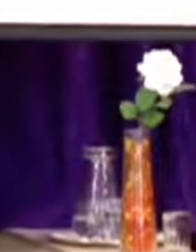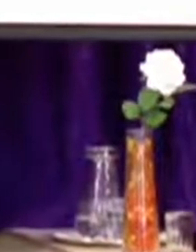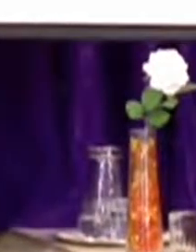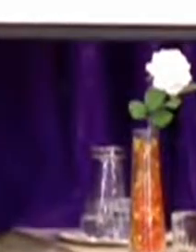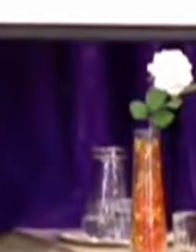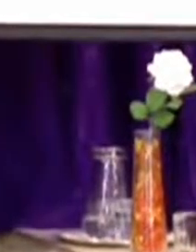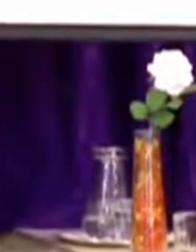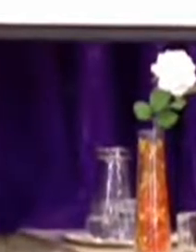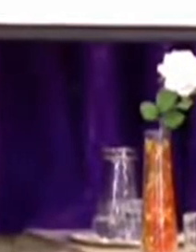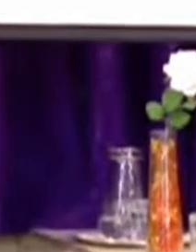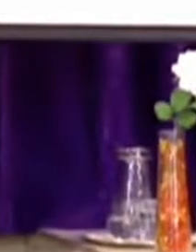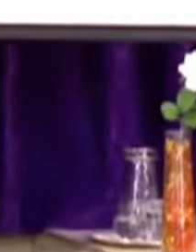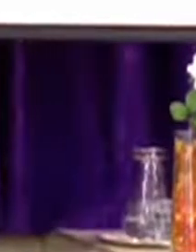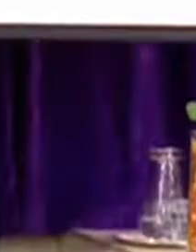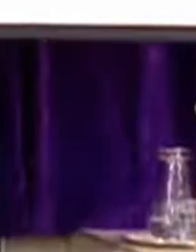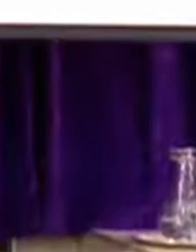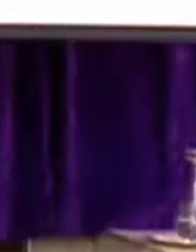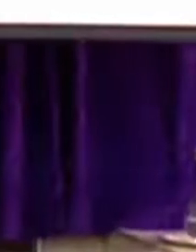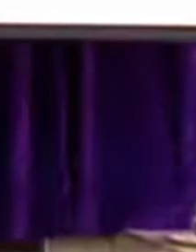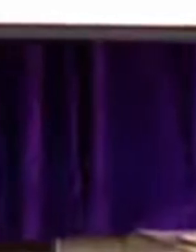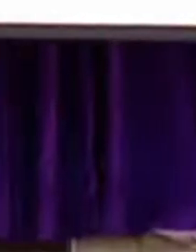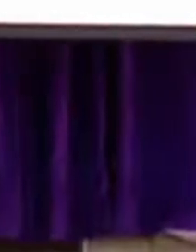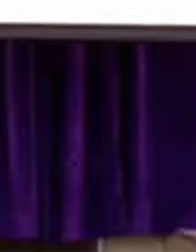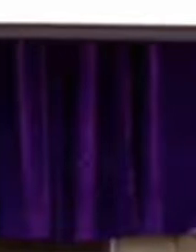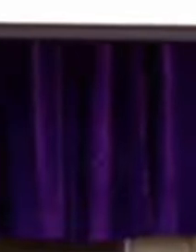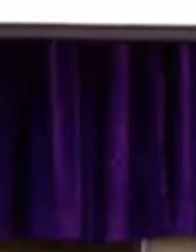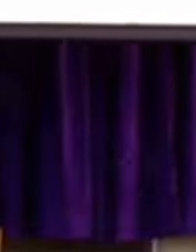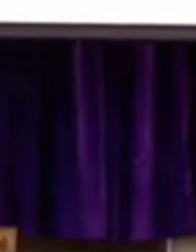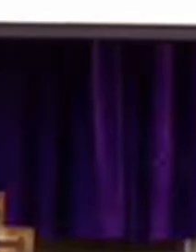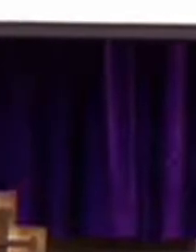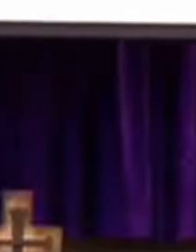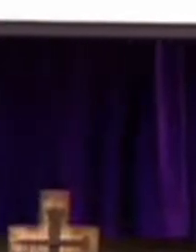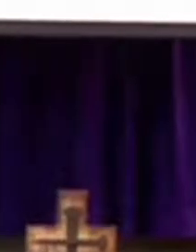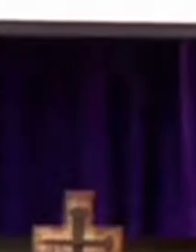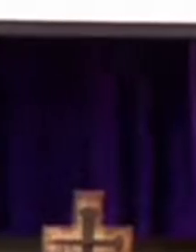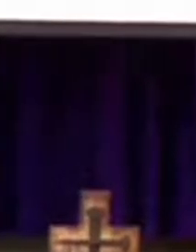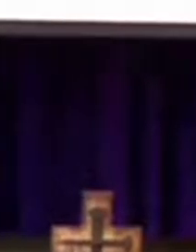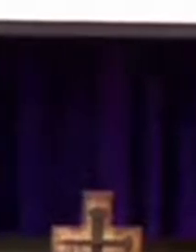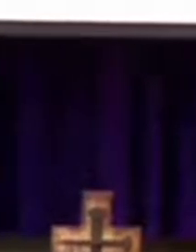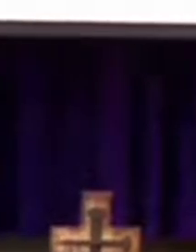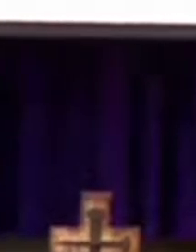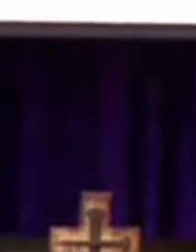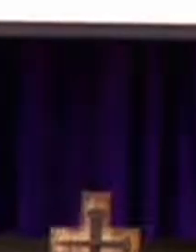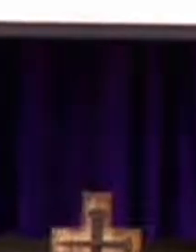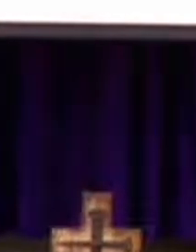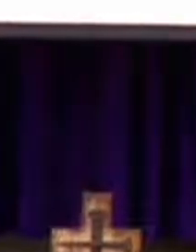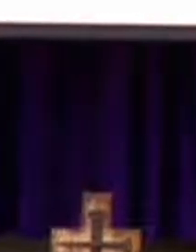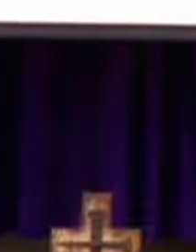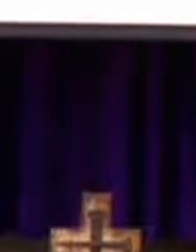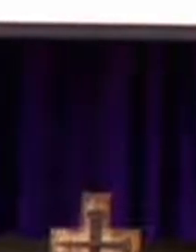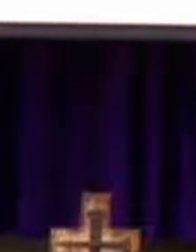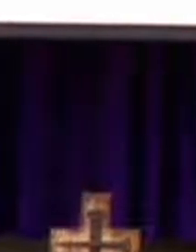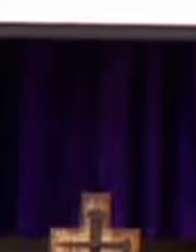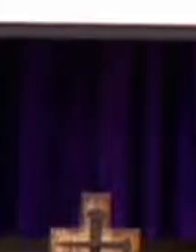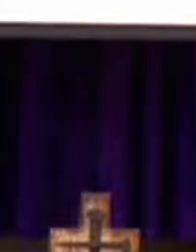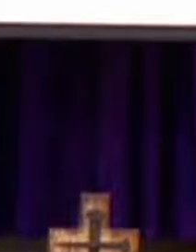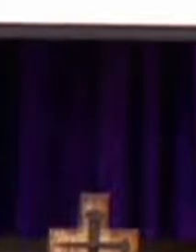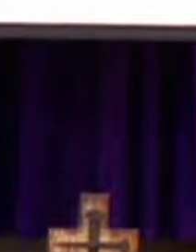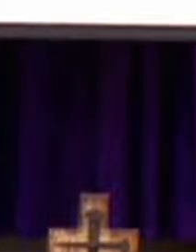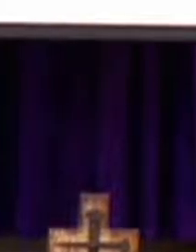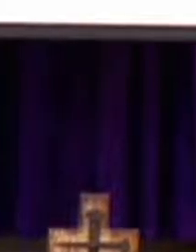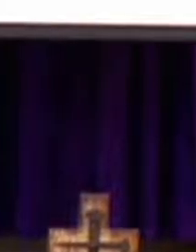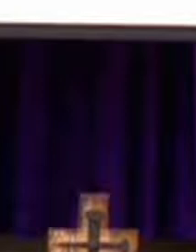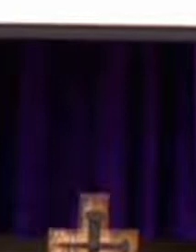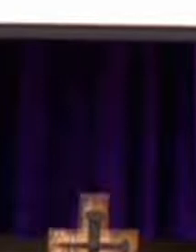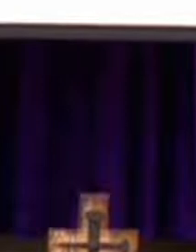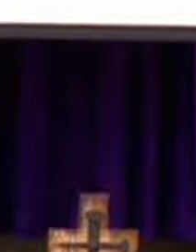yet. Maar jy het besluit, man, die ding wat ek aangedoen is, gaan my